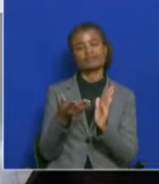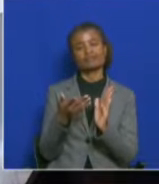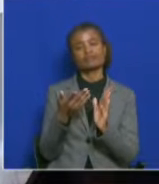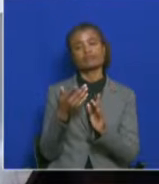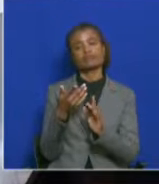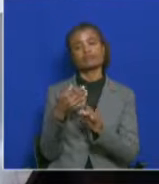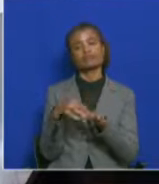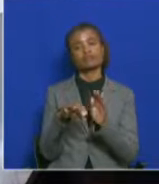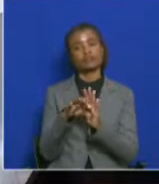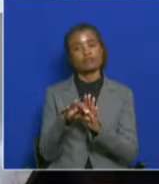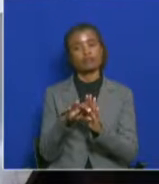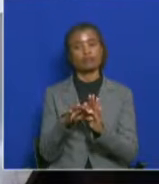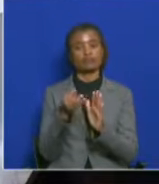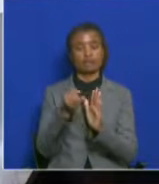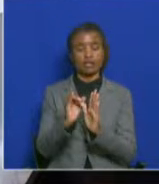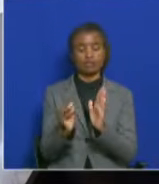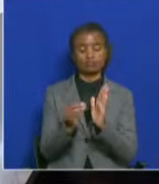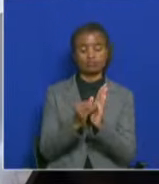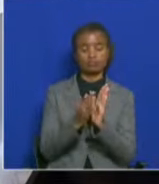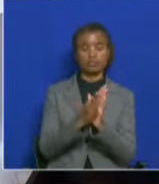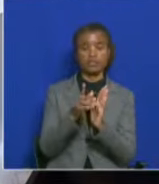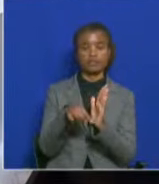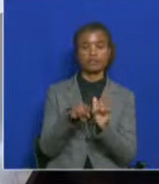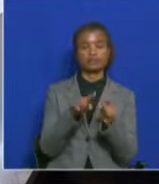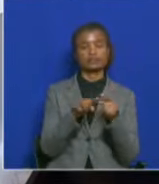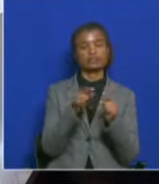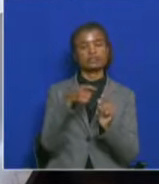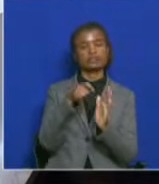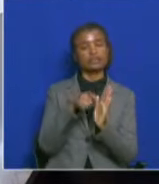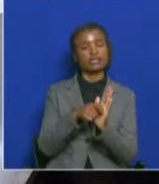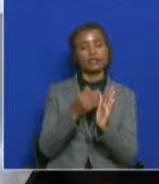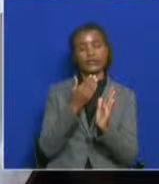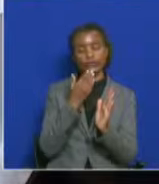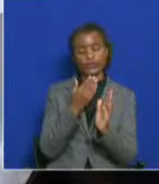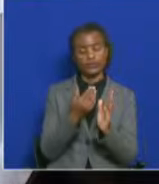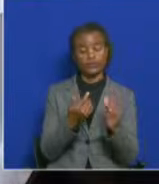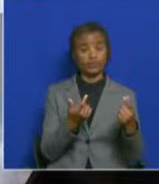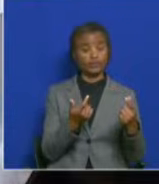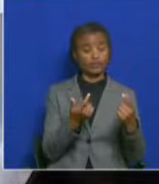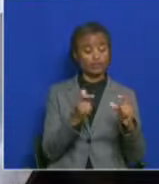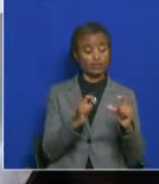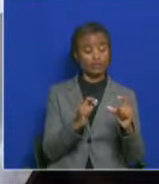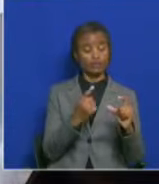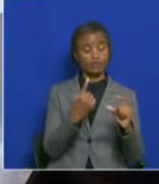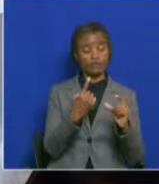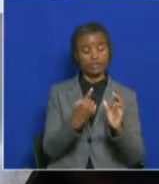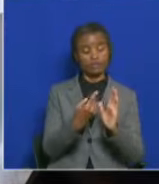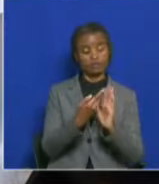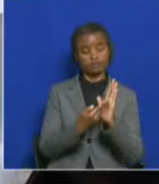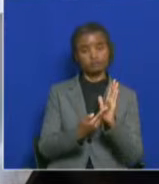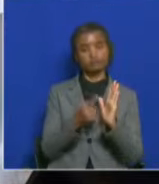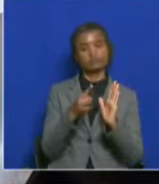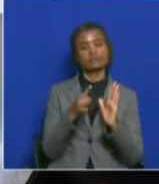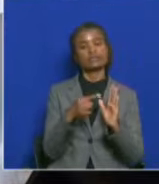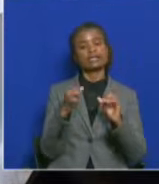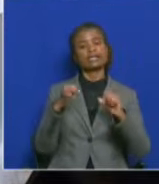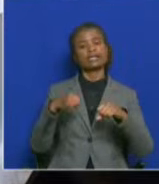Then paragraph 1 deals with the status of the agreement, etc. The key clause is